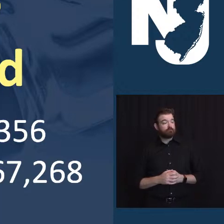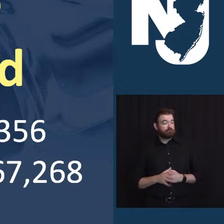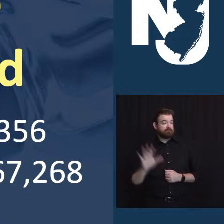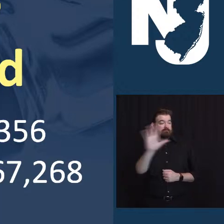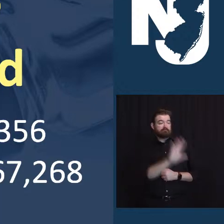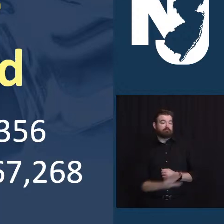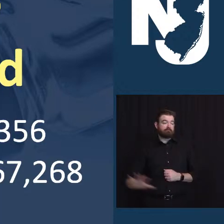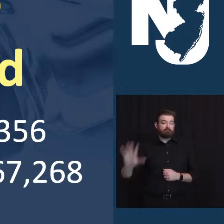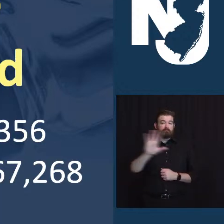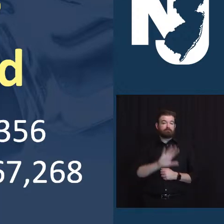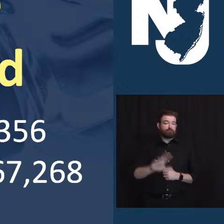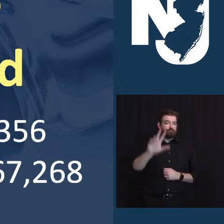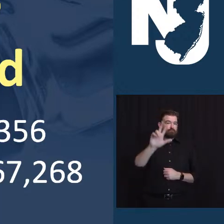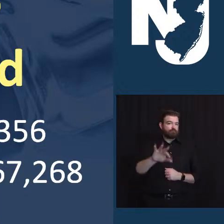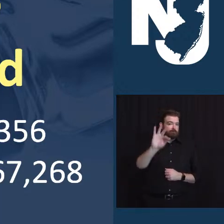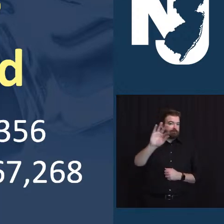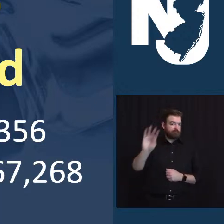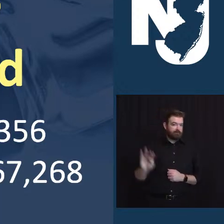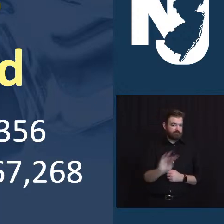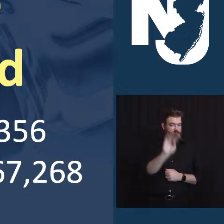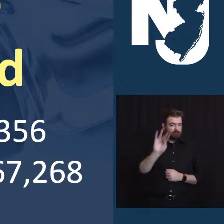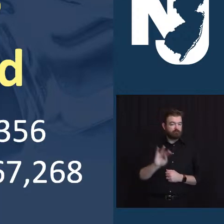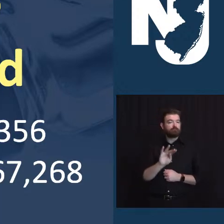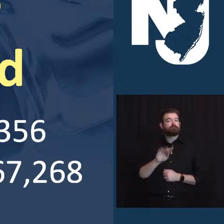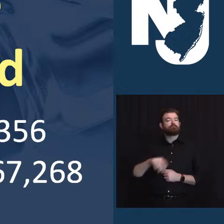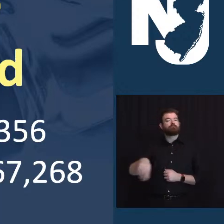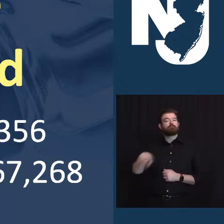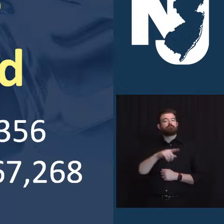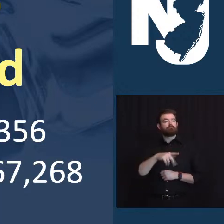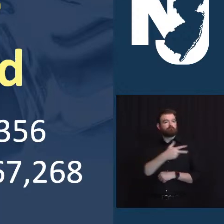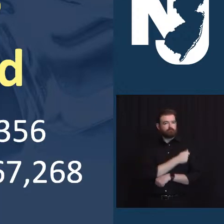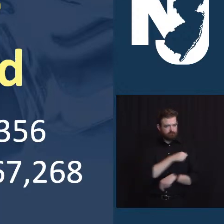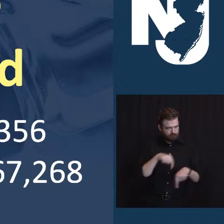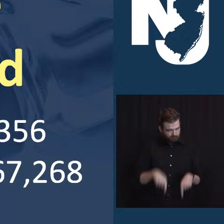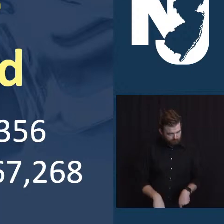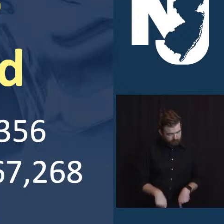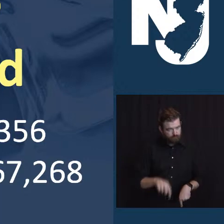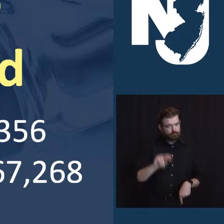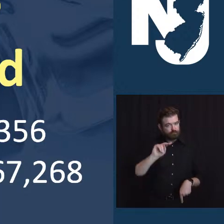million have been vaccinated at one of our in-state sites, while an additional